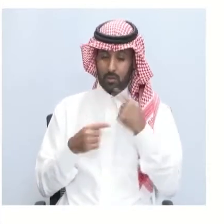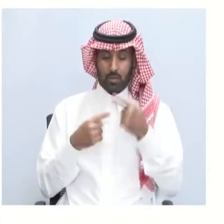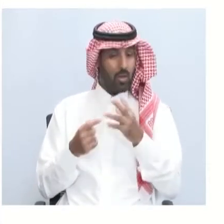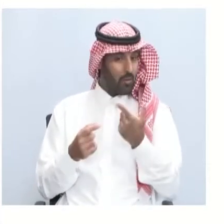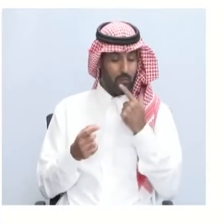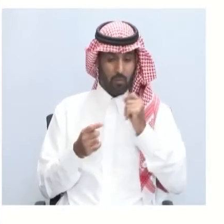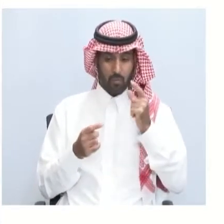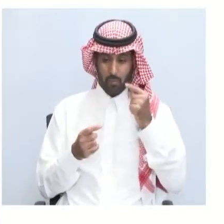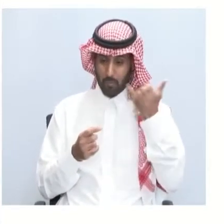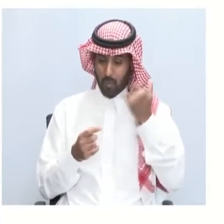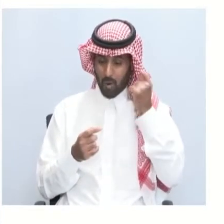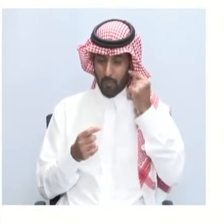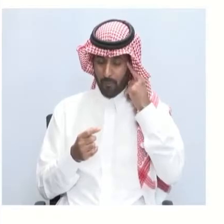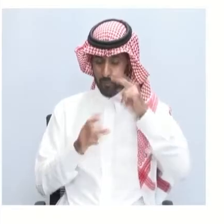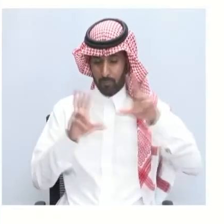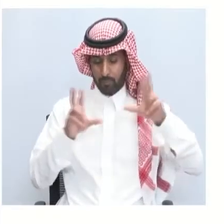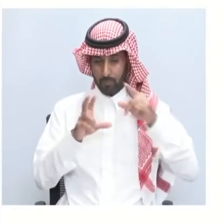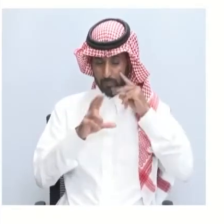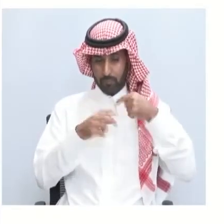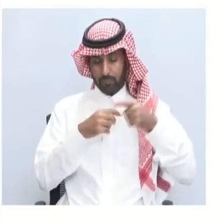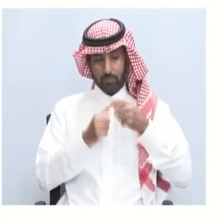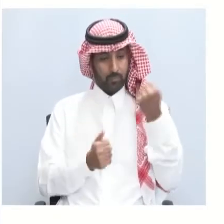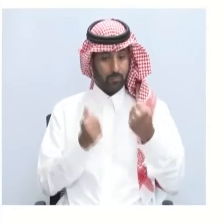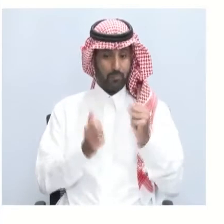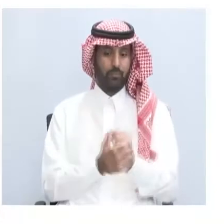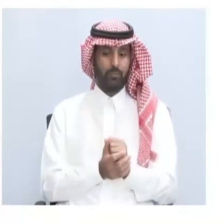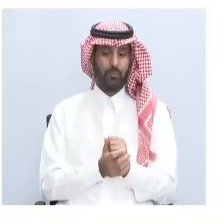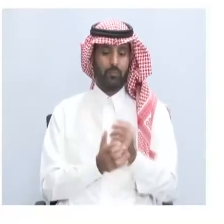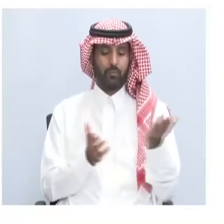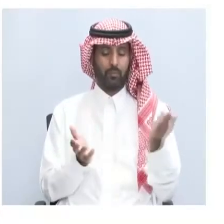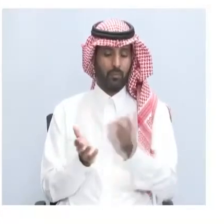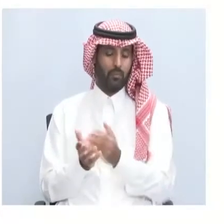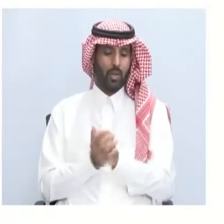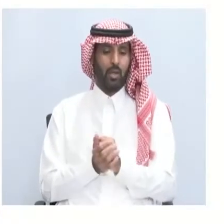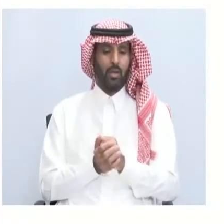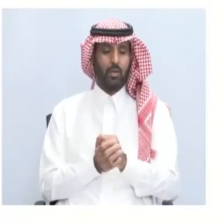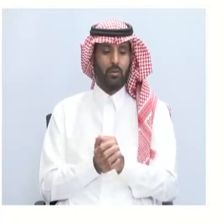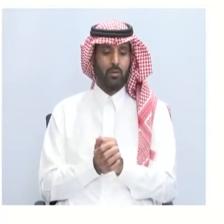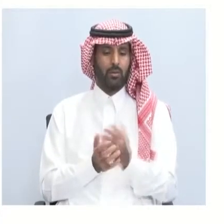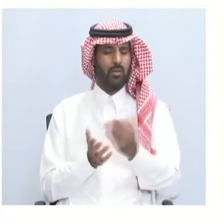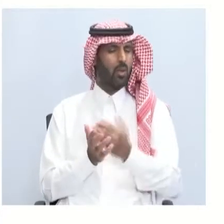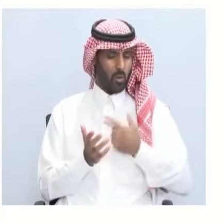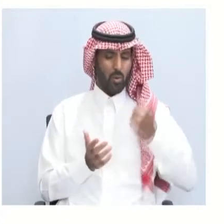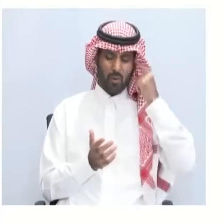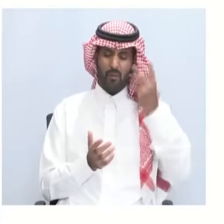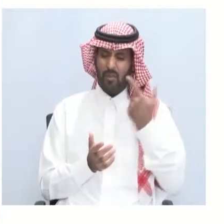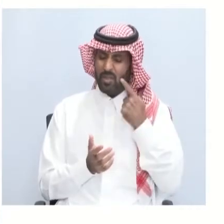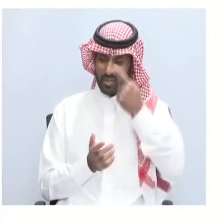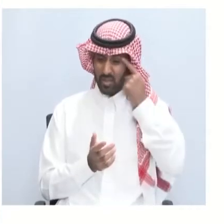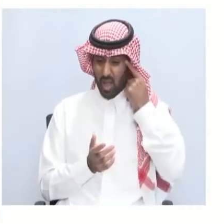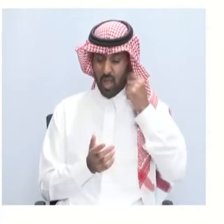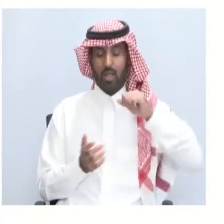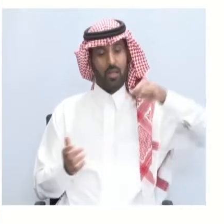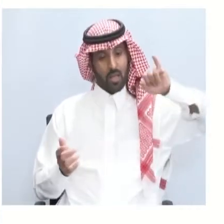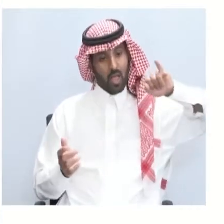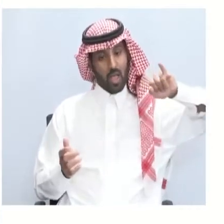however, one of the most popular motoring series worldwide. Next is Sasuke. From the name, you know that it's Japanese, of